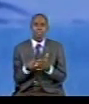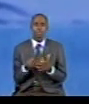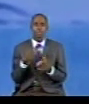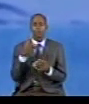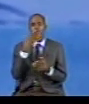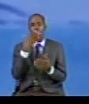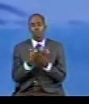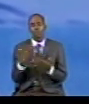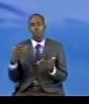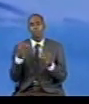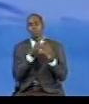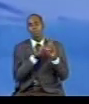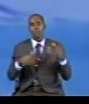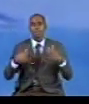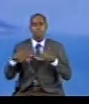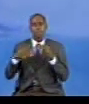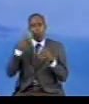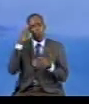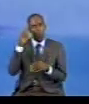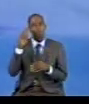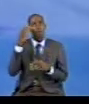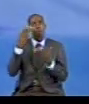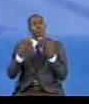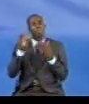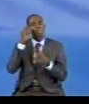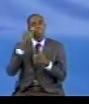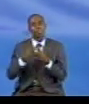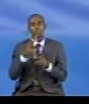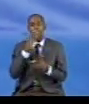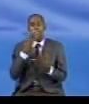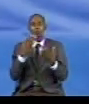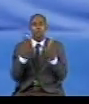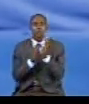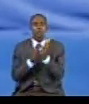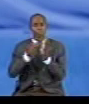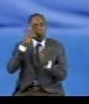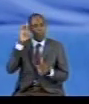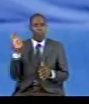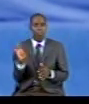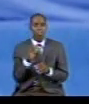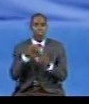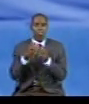has done for me. Put May the name of the Lord be praised together. Forever. In Jesus' together. Name.